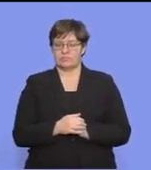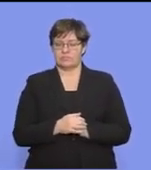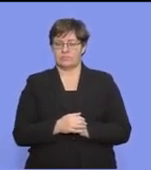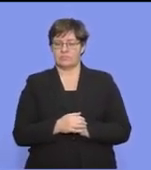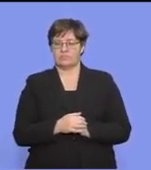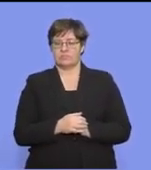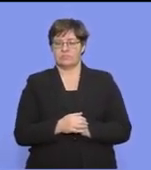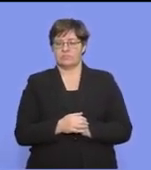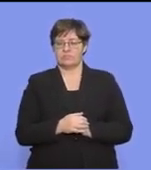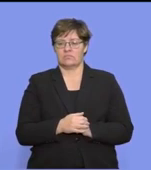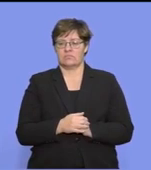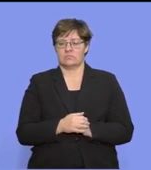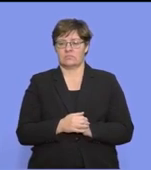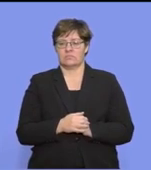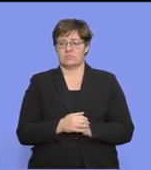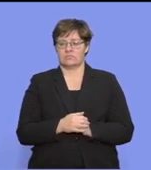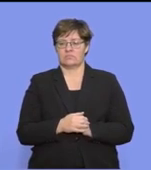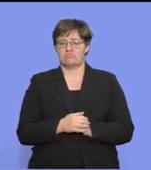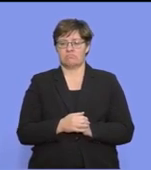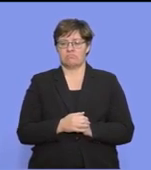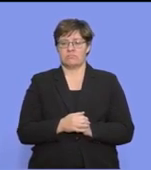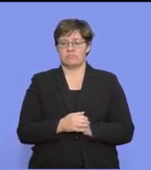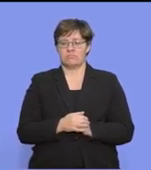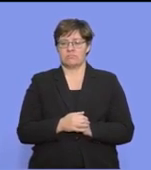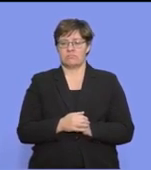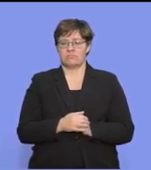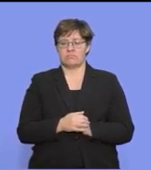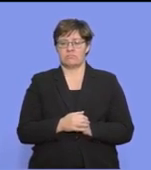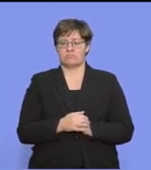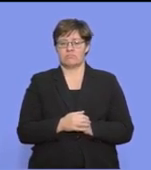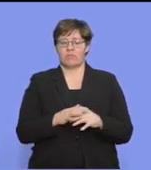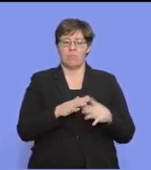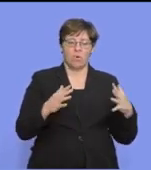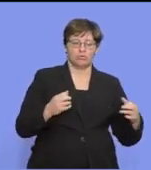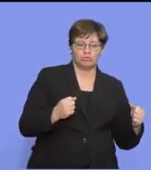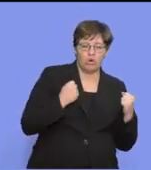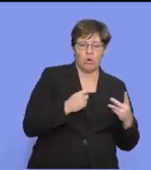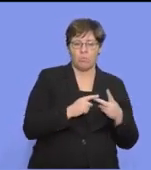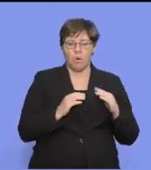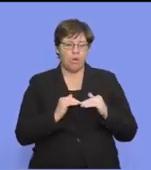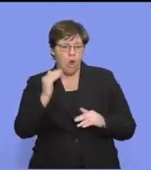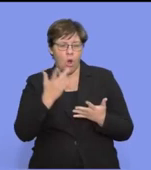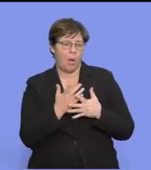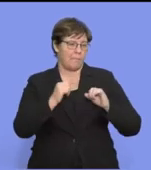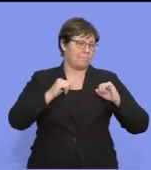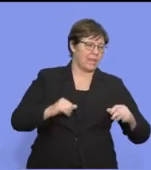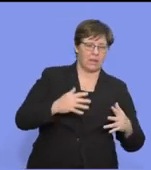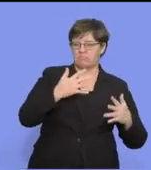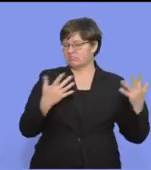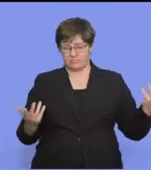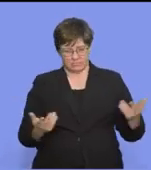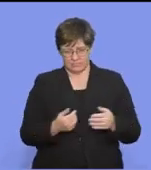Then they would develop and become whatever, stronger, longer, bigger,